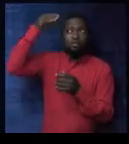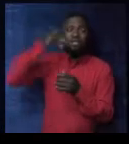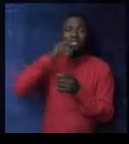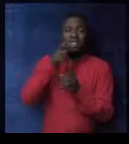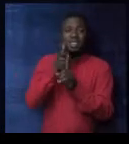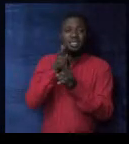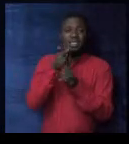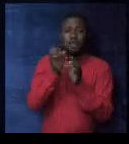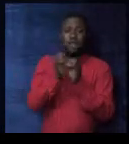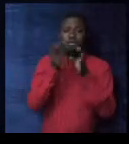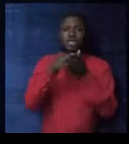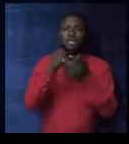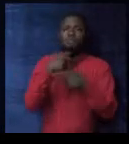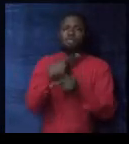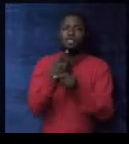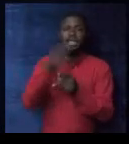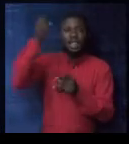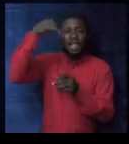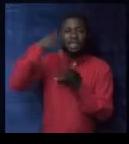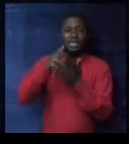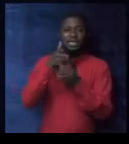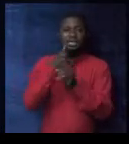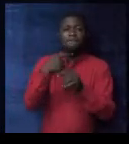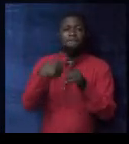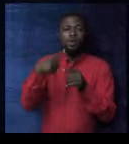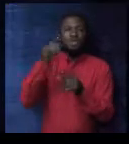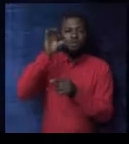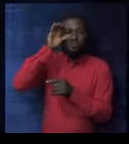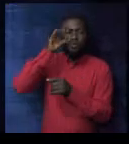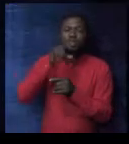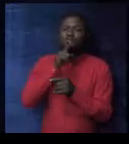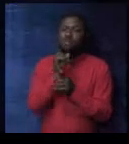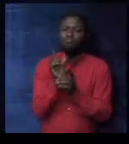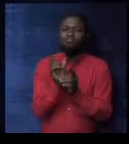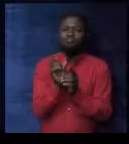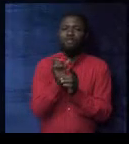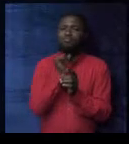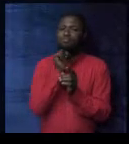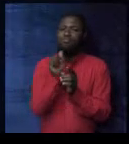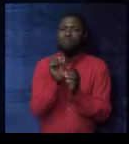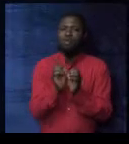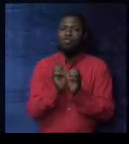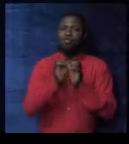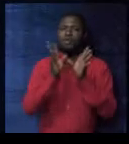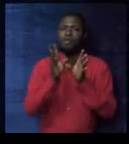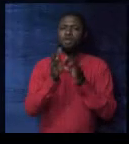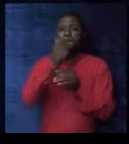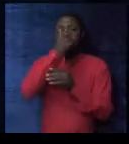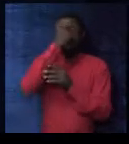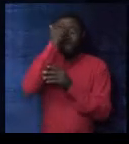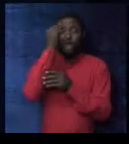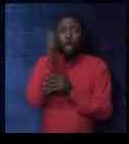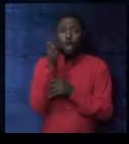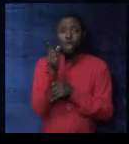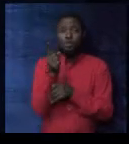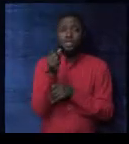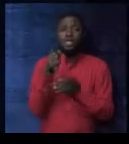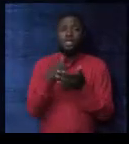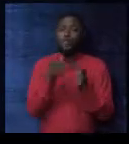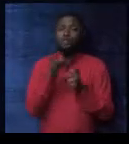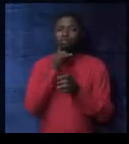self-luminous because it produces light itself, but moon is non-luminous. No, it's non-luminous